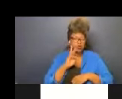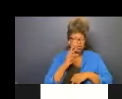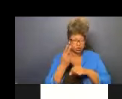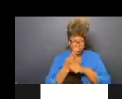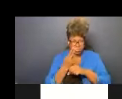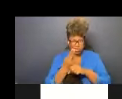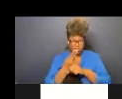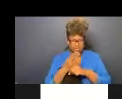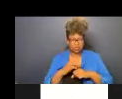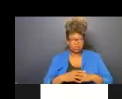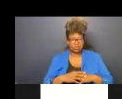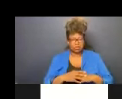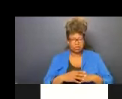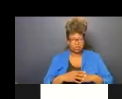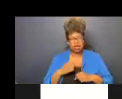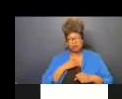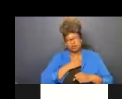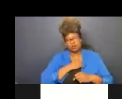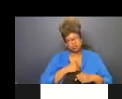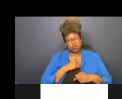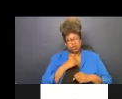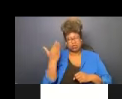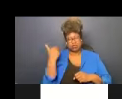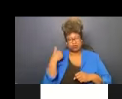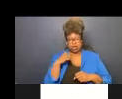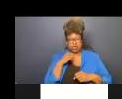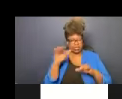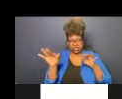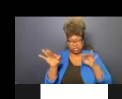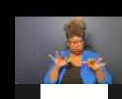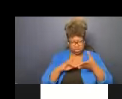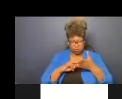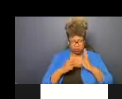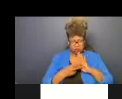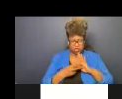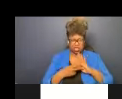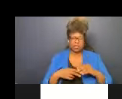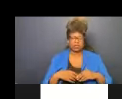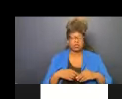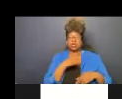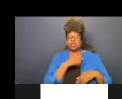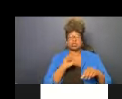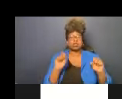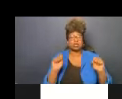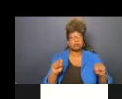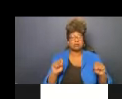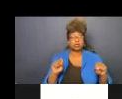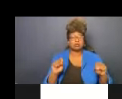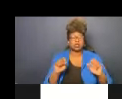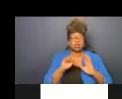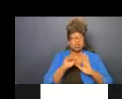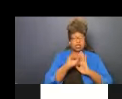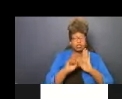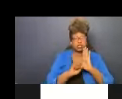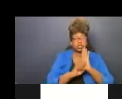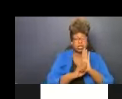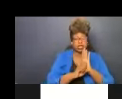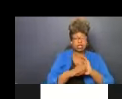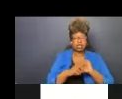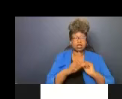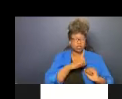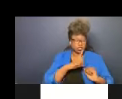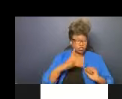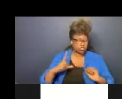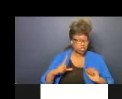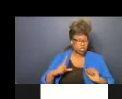for not explaining what this was earlier. This was made possible by state enabling legislation passed a few years